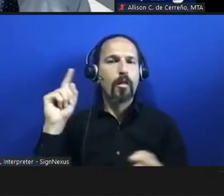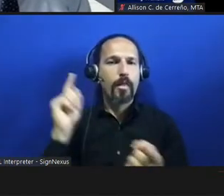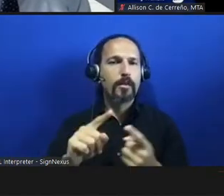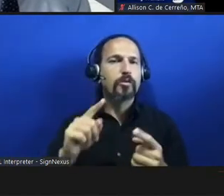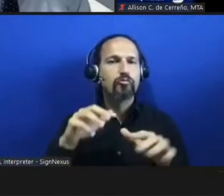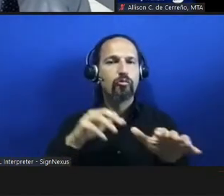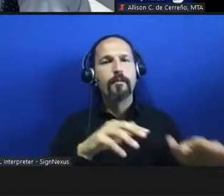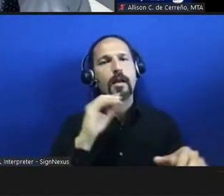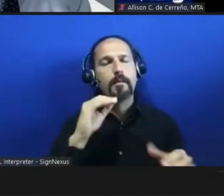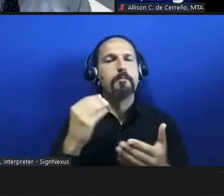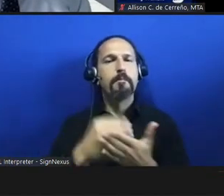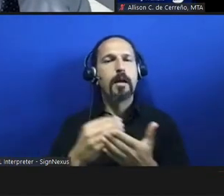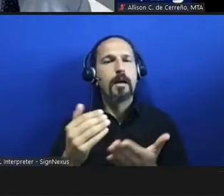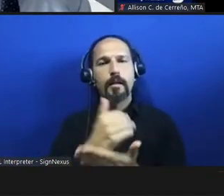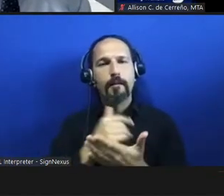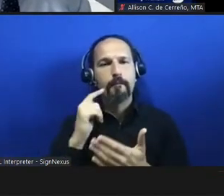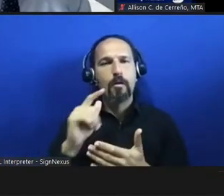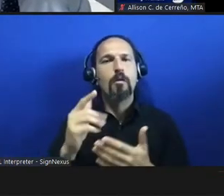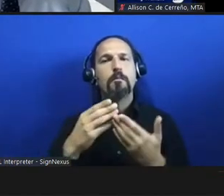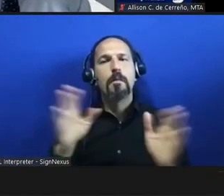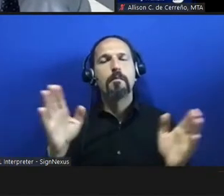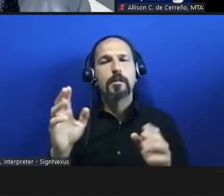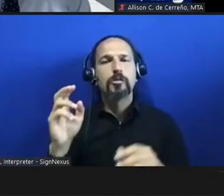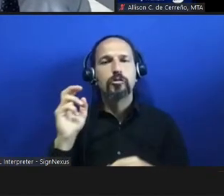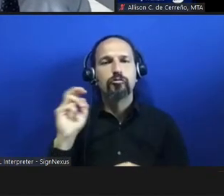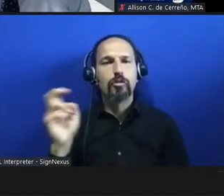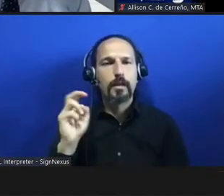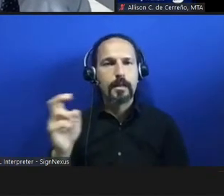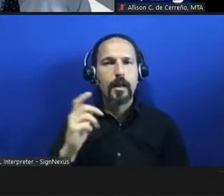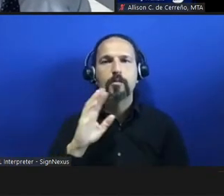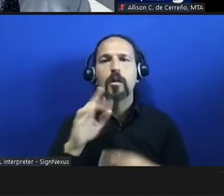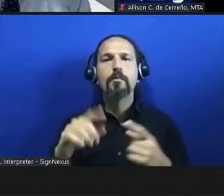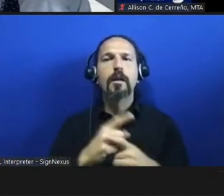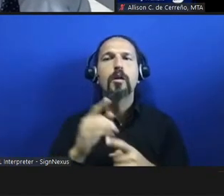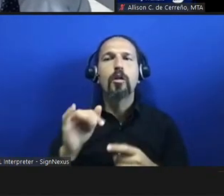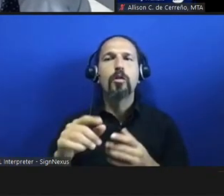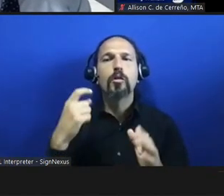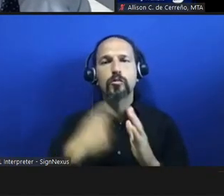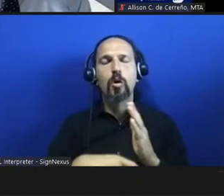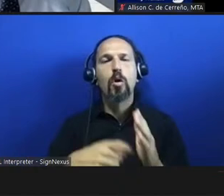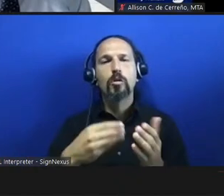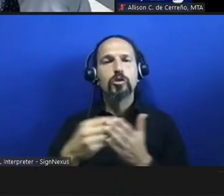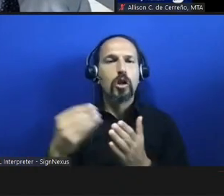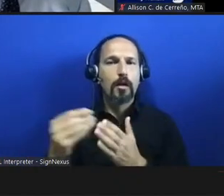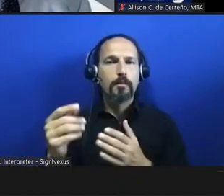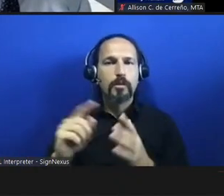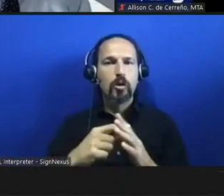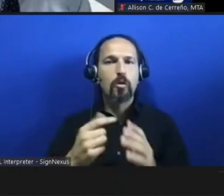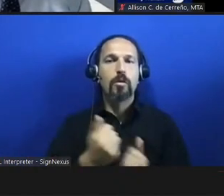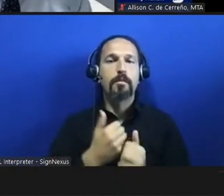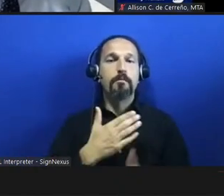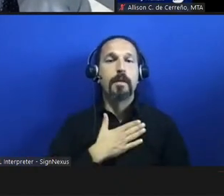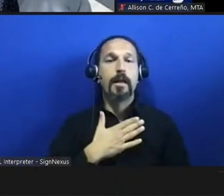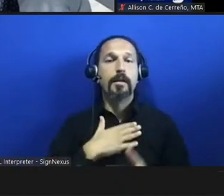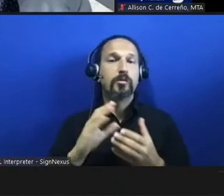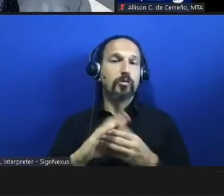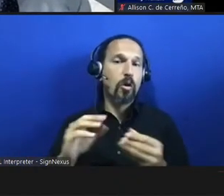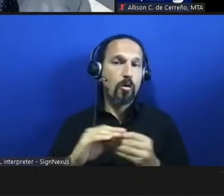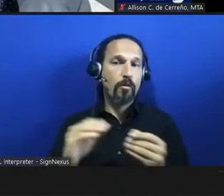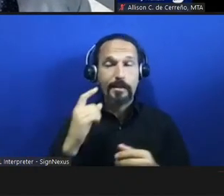raising money for public transit I want to talk specifically about toll shopping and I will start with a personal story